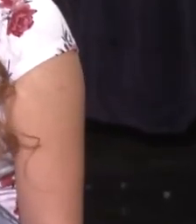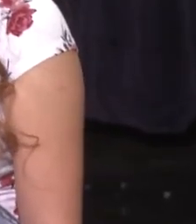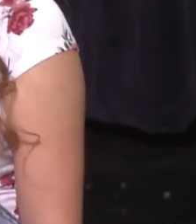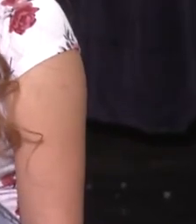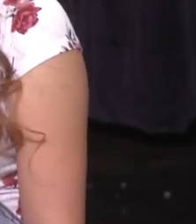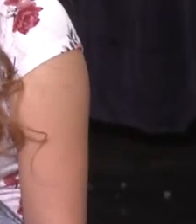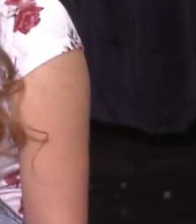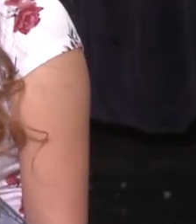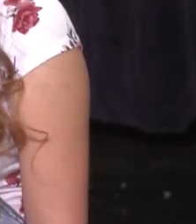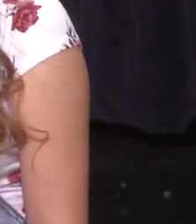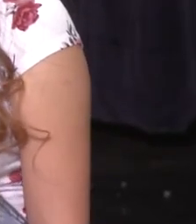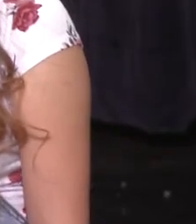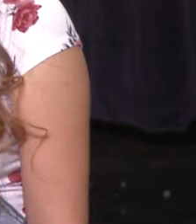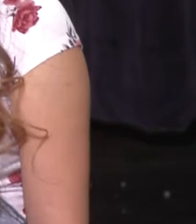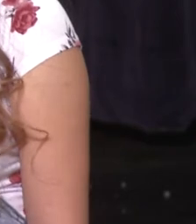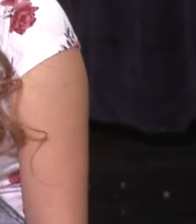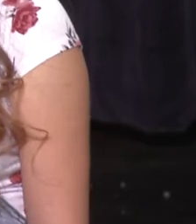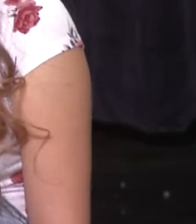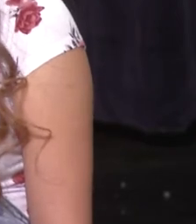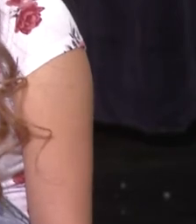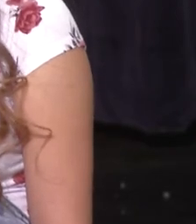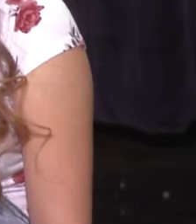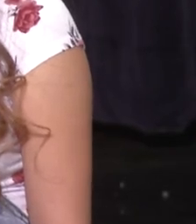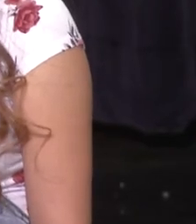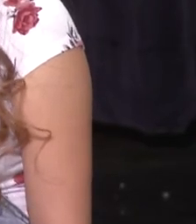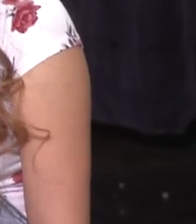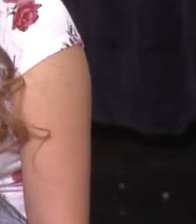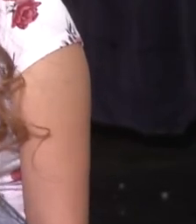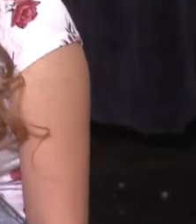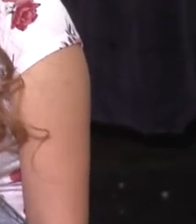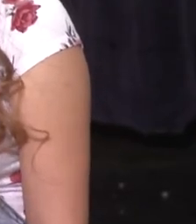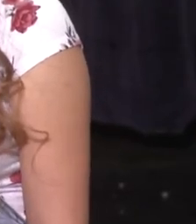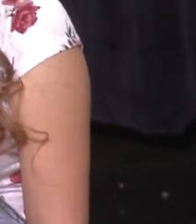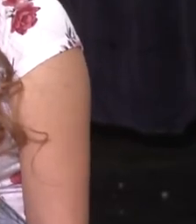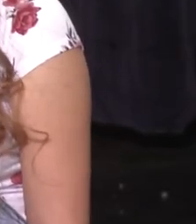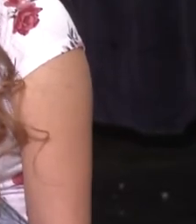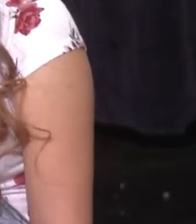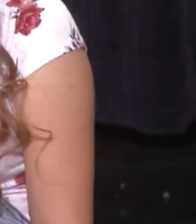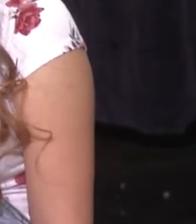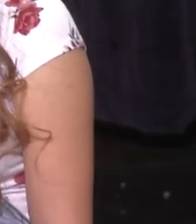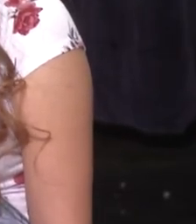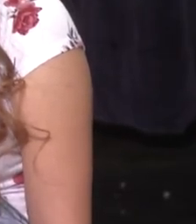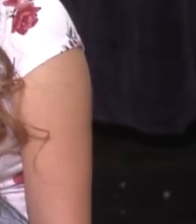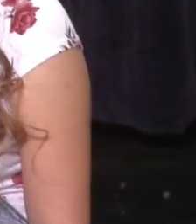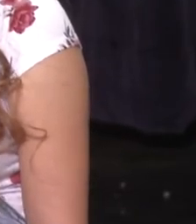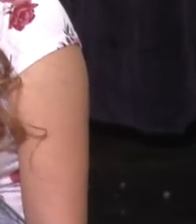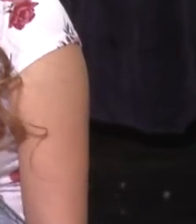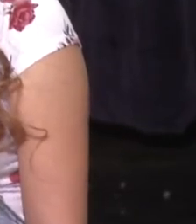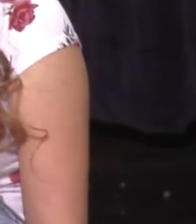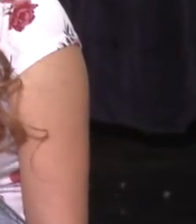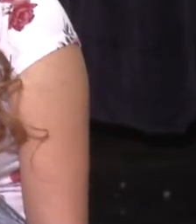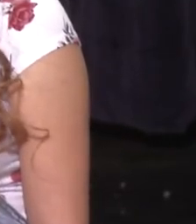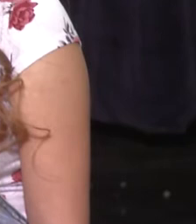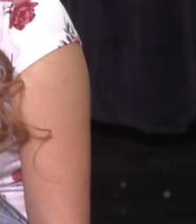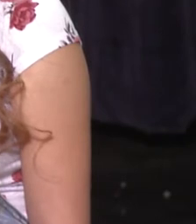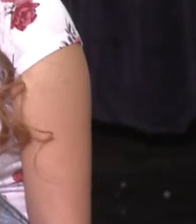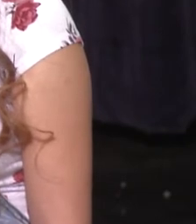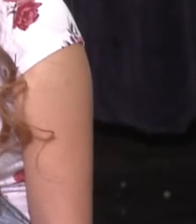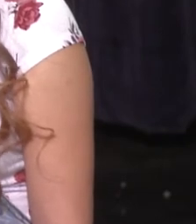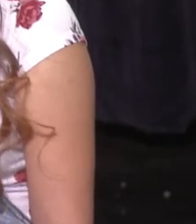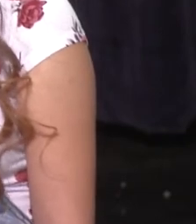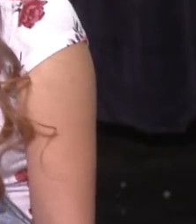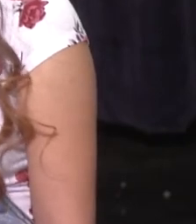last gleaming whose broad stripes and bright